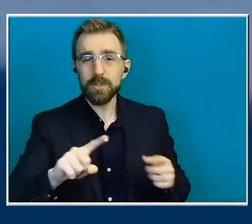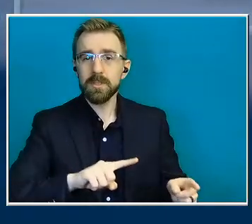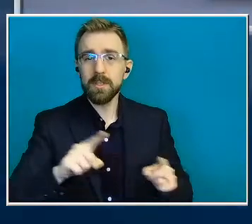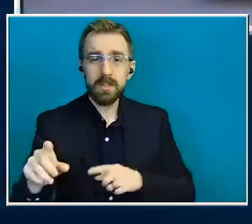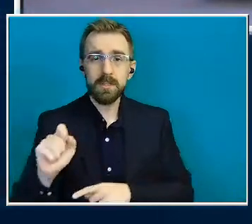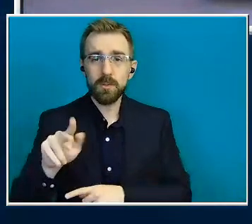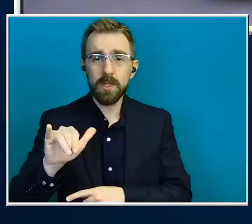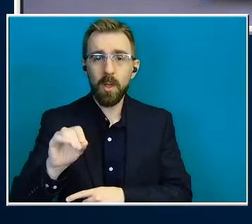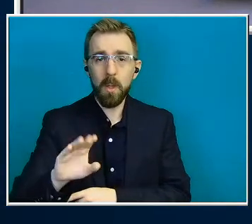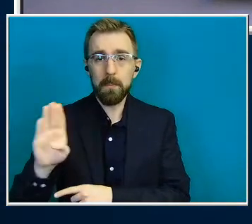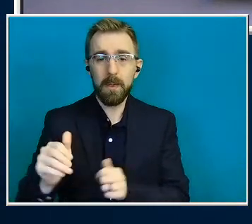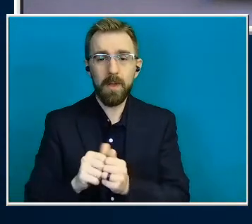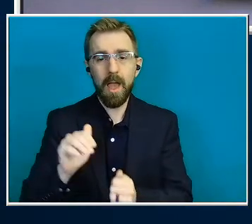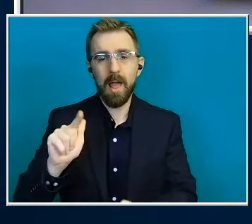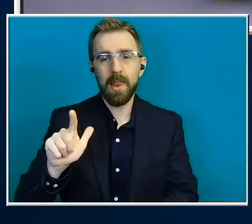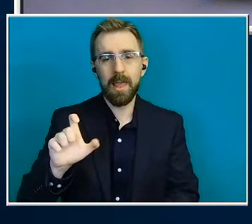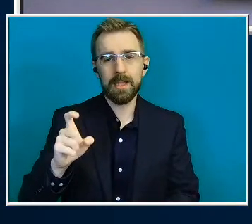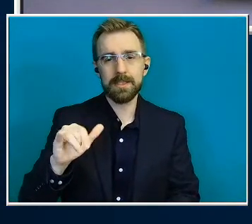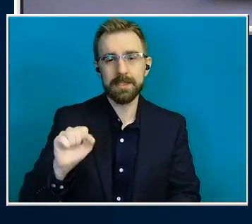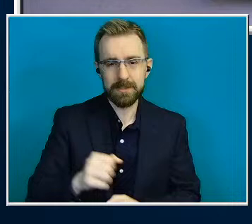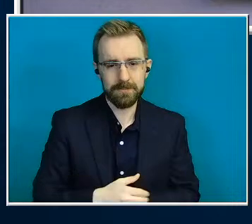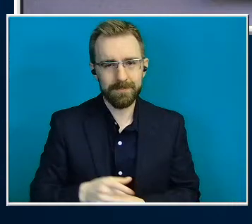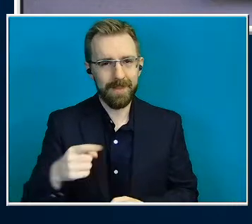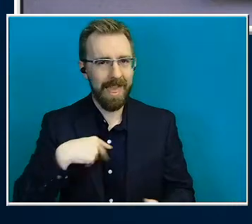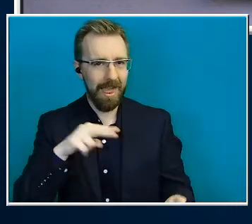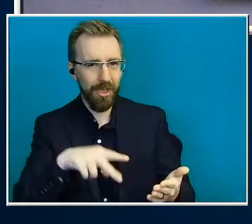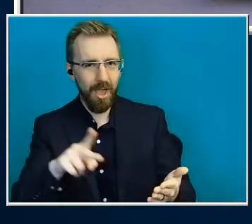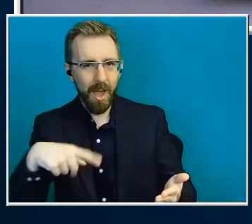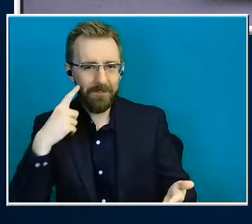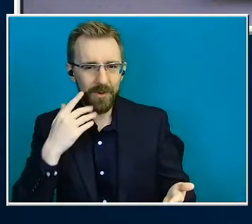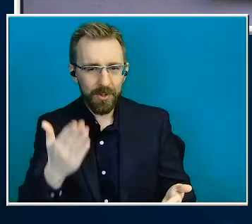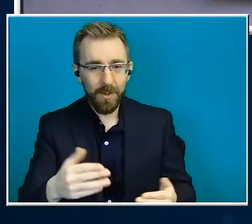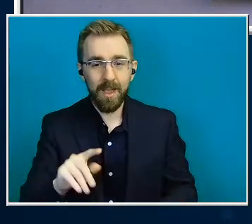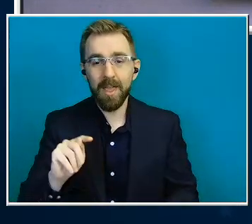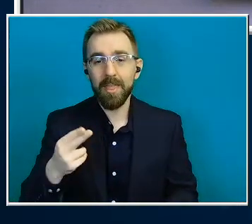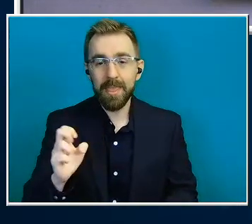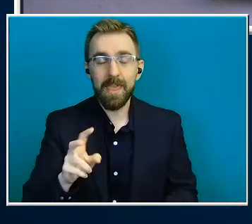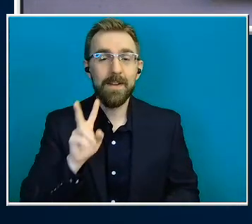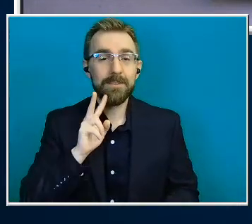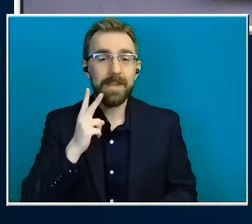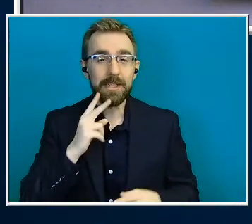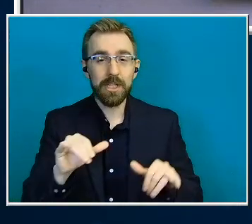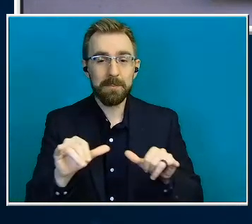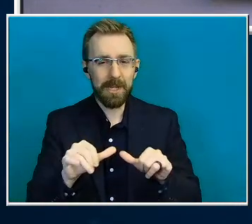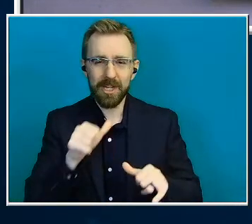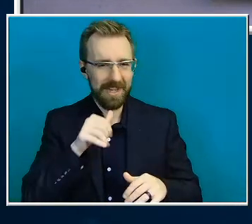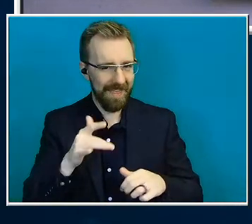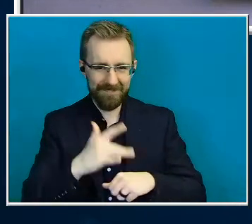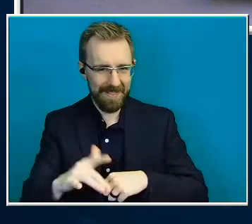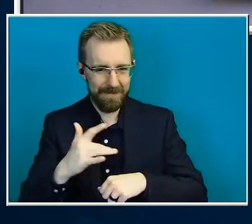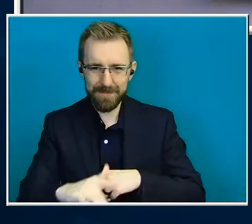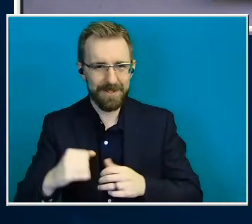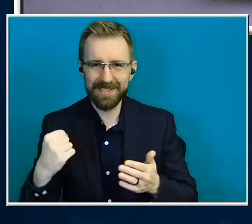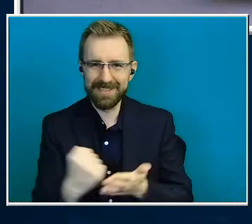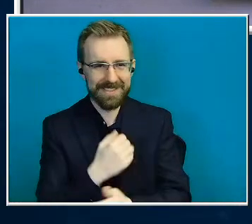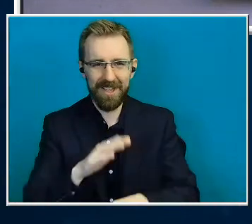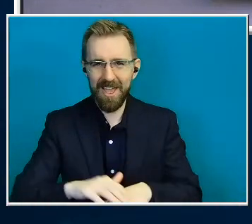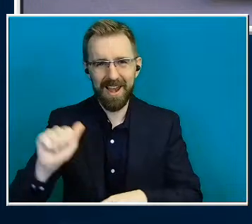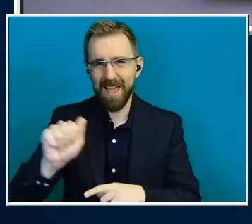Hey, Dr. Stites, I looked it up for you. The veggie meter is not available on Amazon.